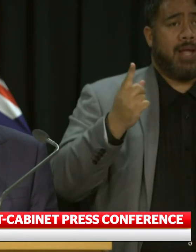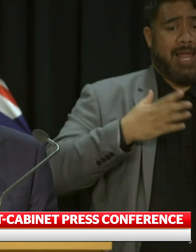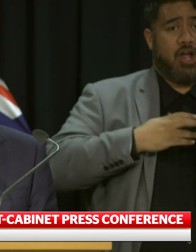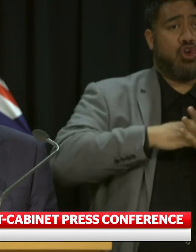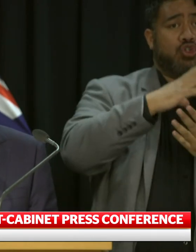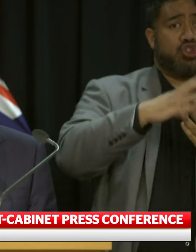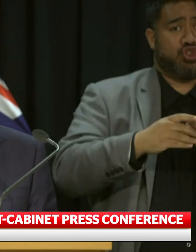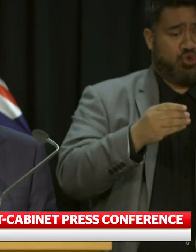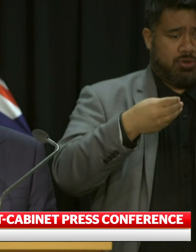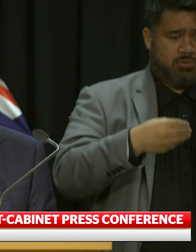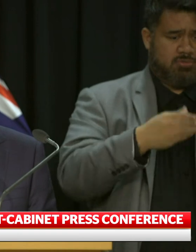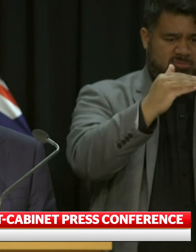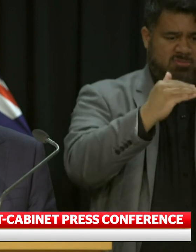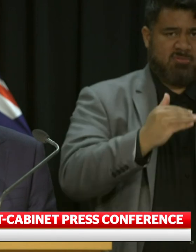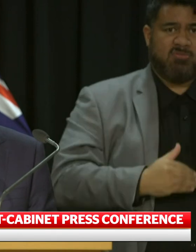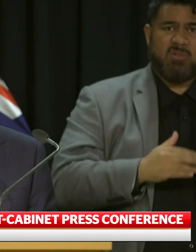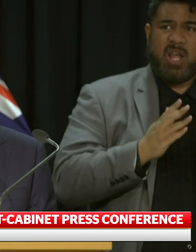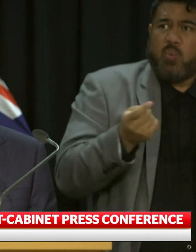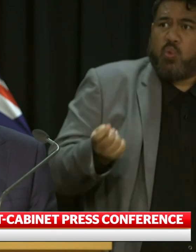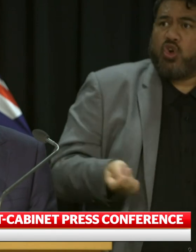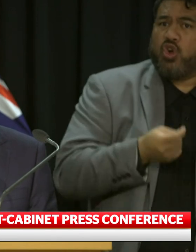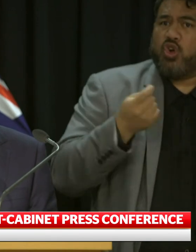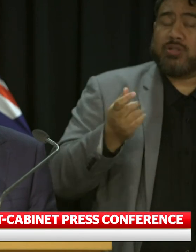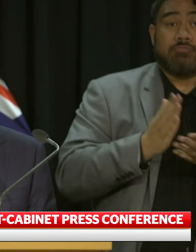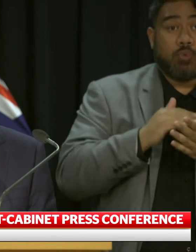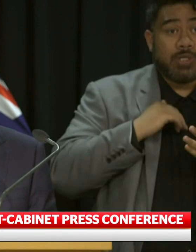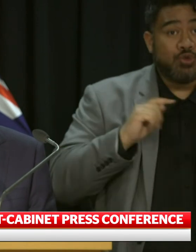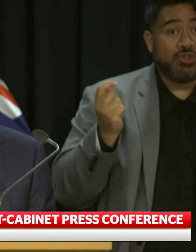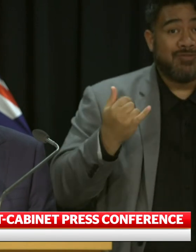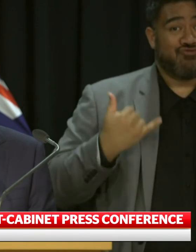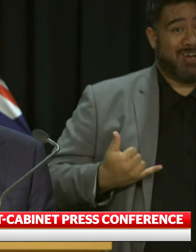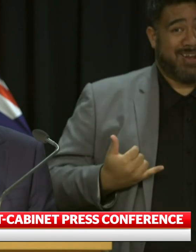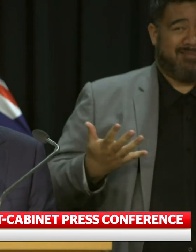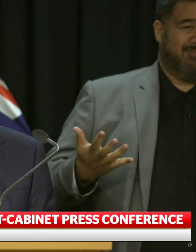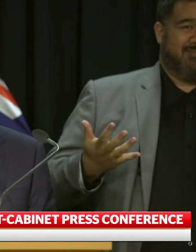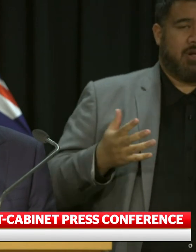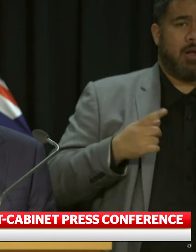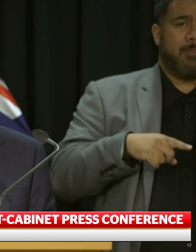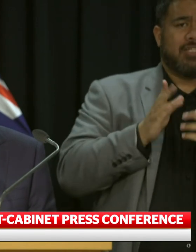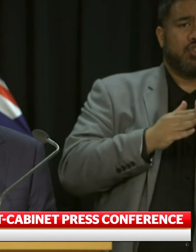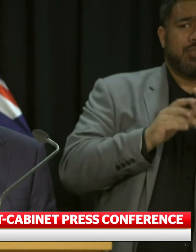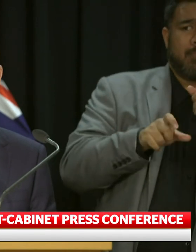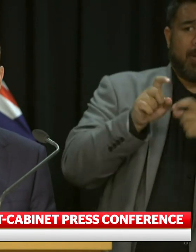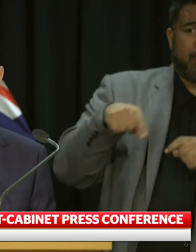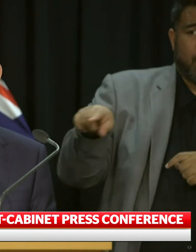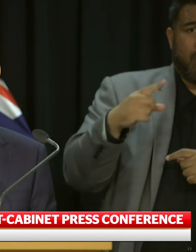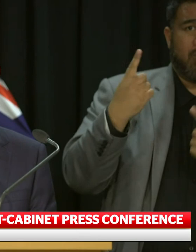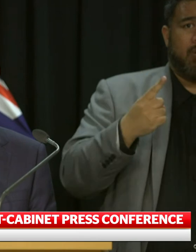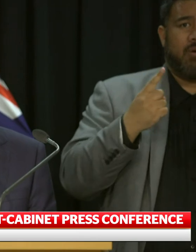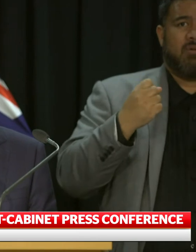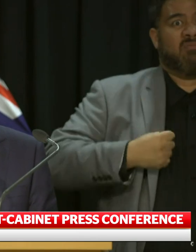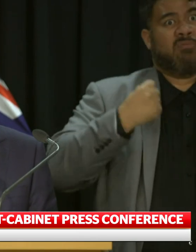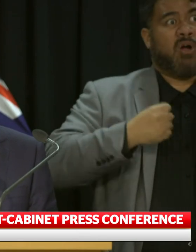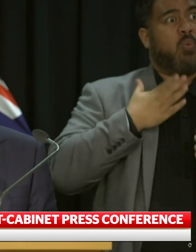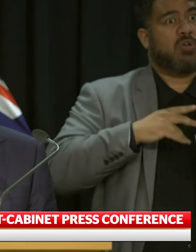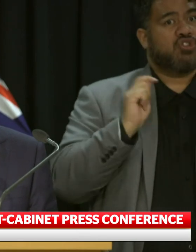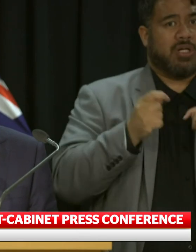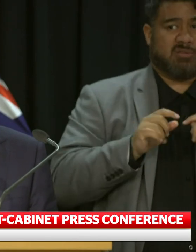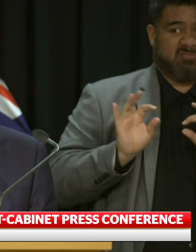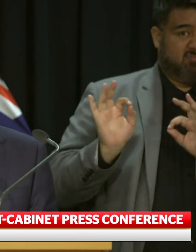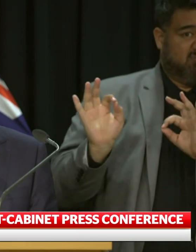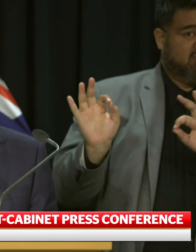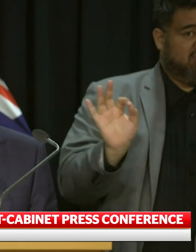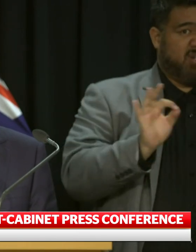moment, and there is no pressing need for change, nor do I sense a groundswell of support amongst New Zealanders for there to be a change. There have been